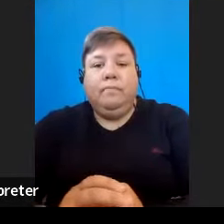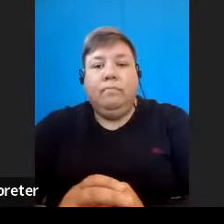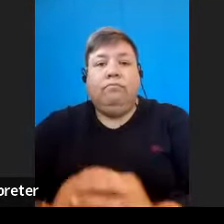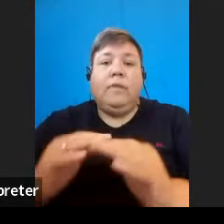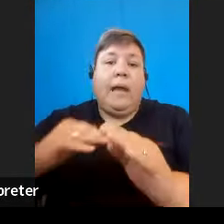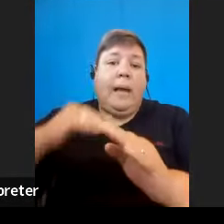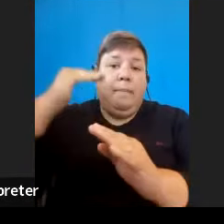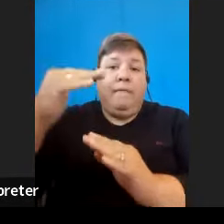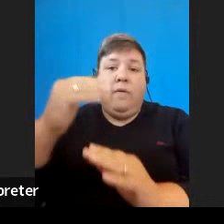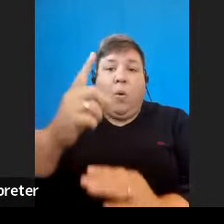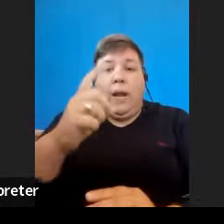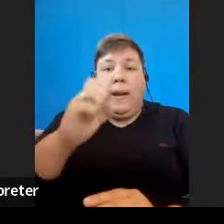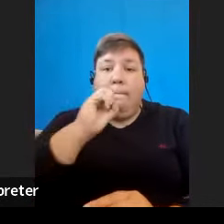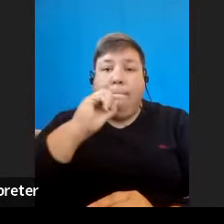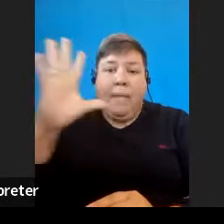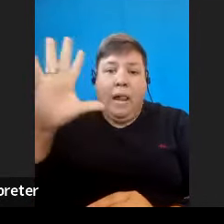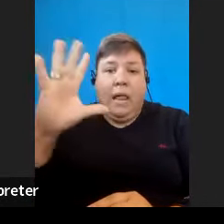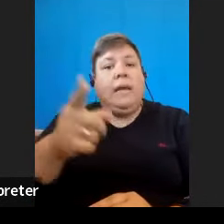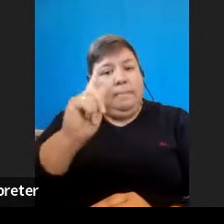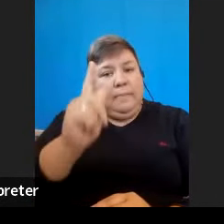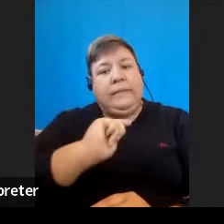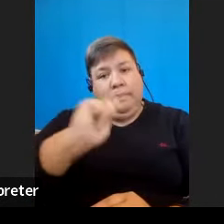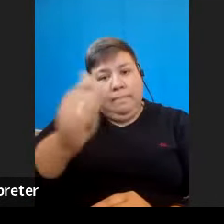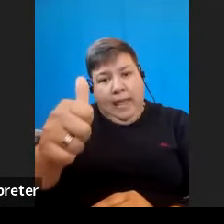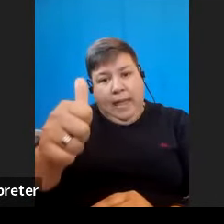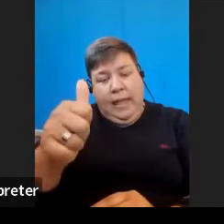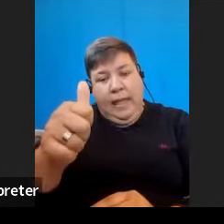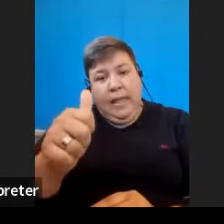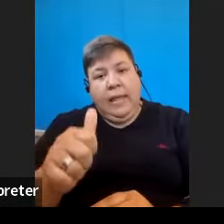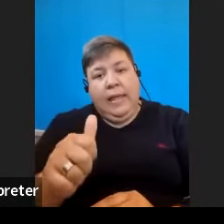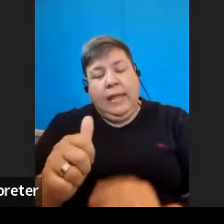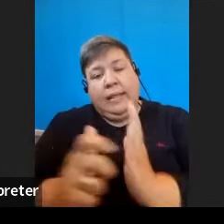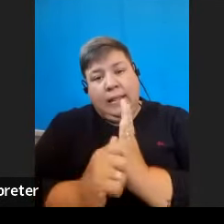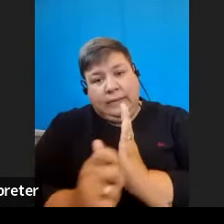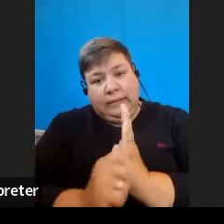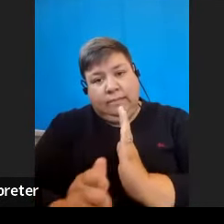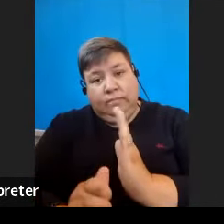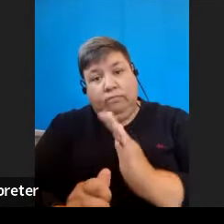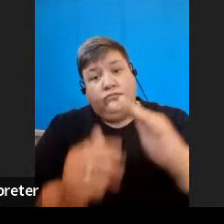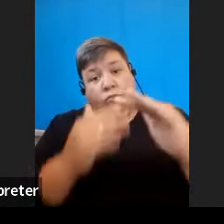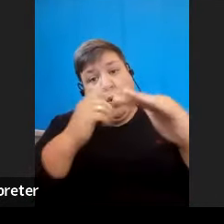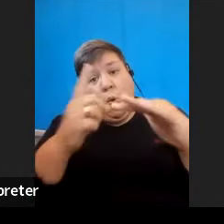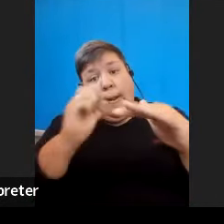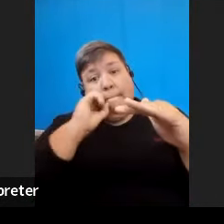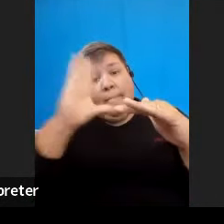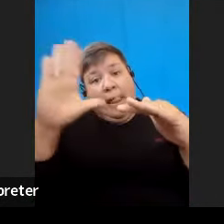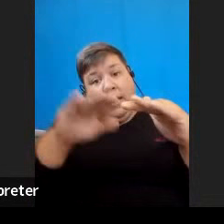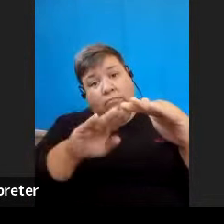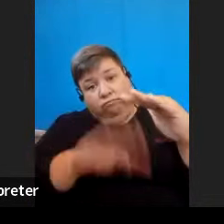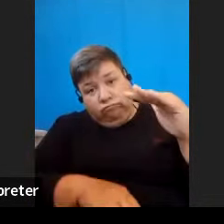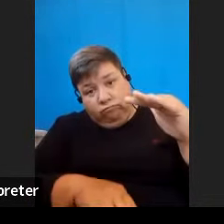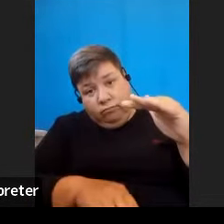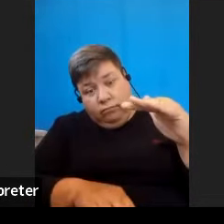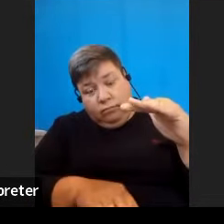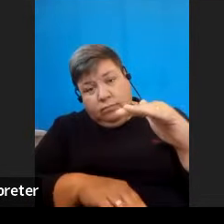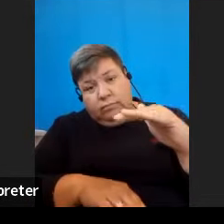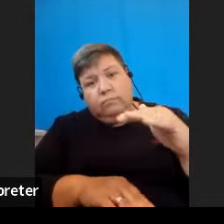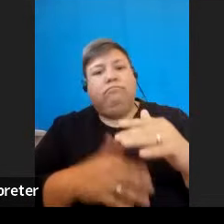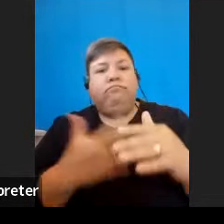it becomes compulsory. And those that are below $1 million, it's voluntary.